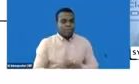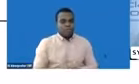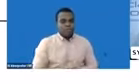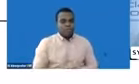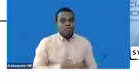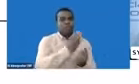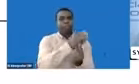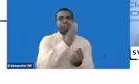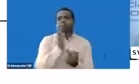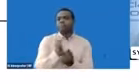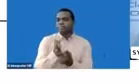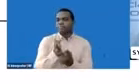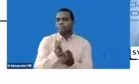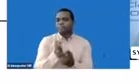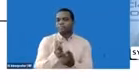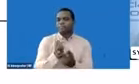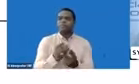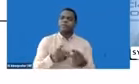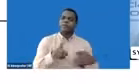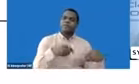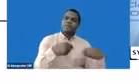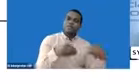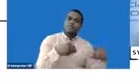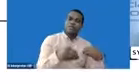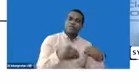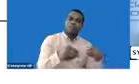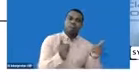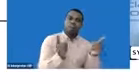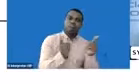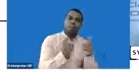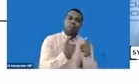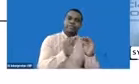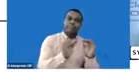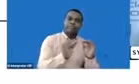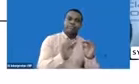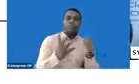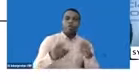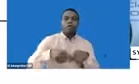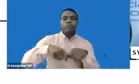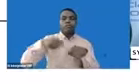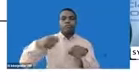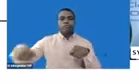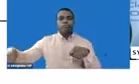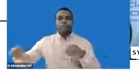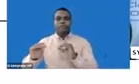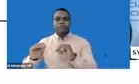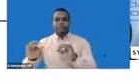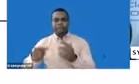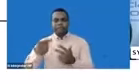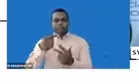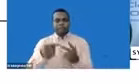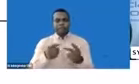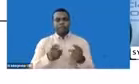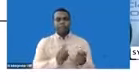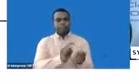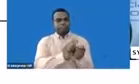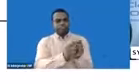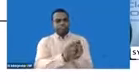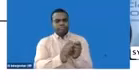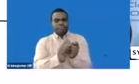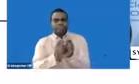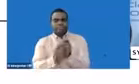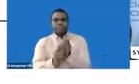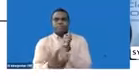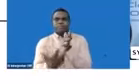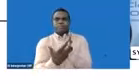of your user group and also the local conditions, because the implementation of the Web Accessibility Directive differs from country to country,